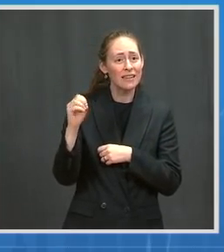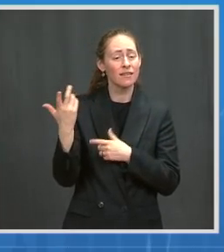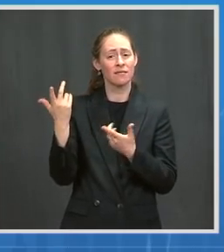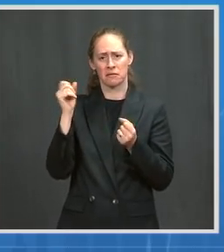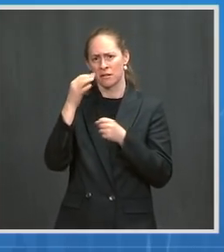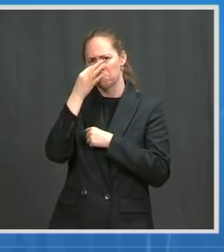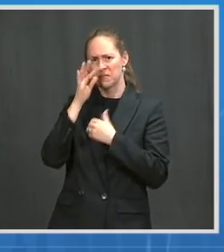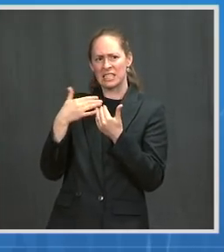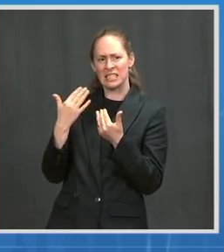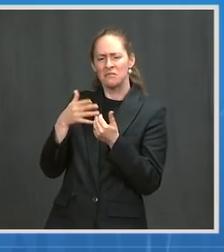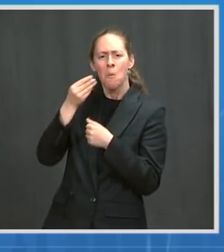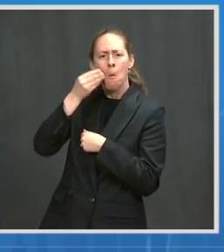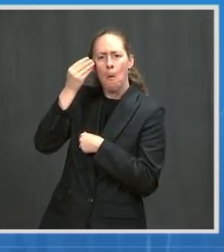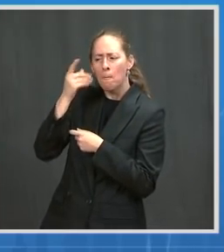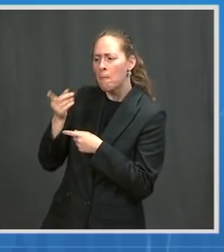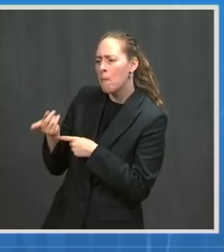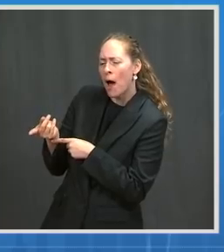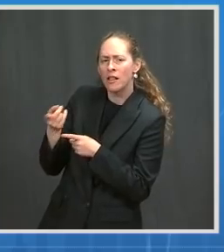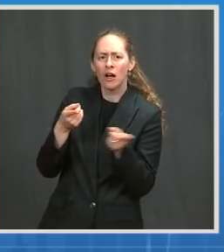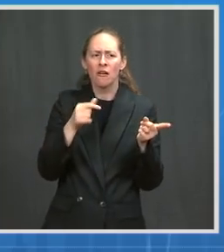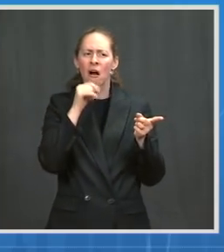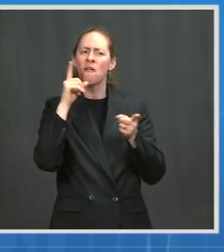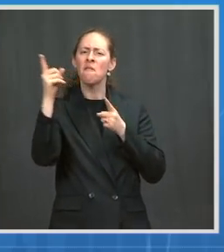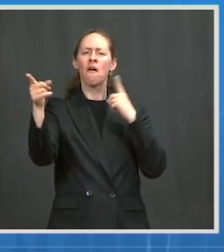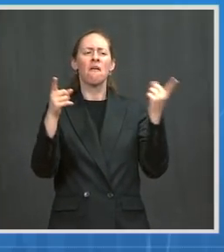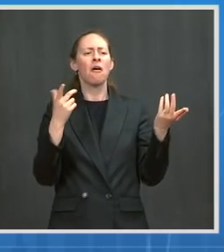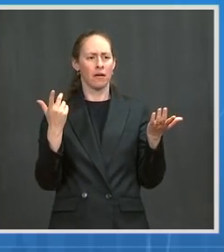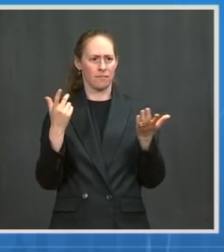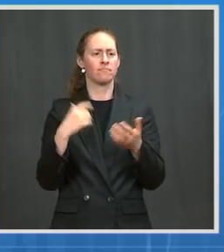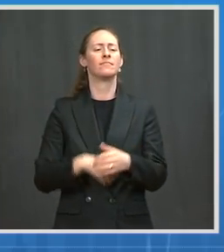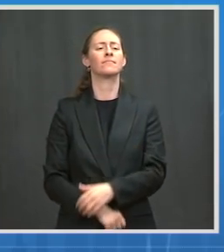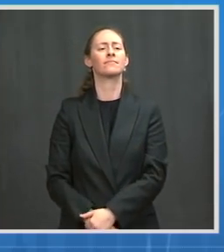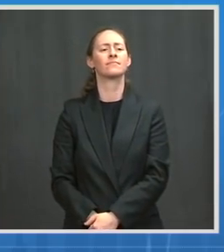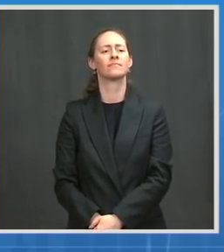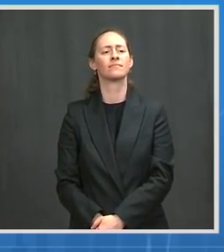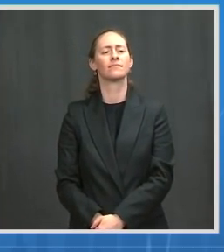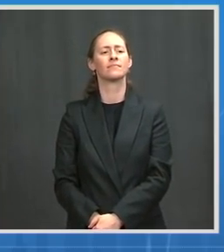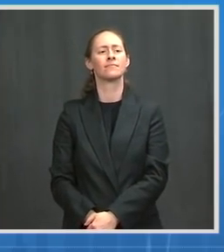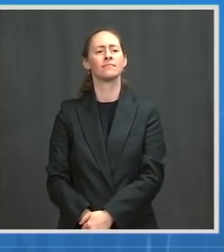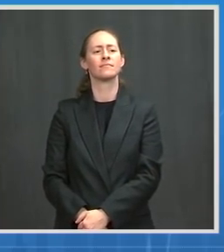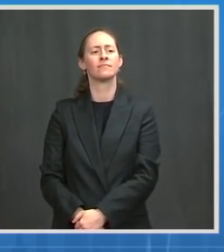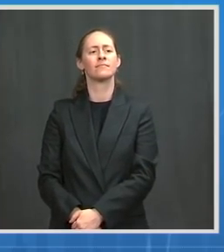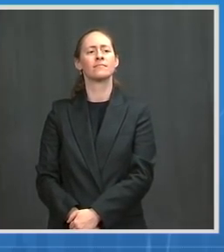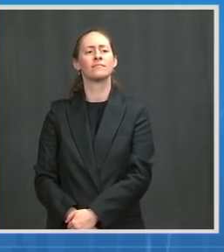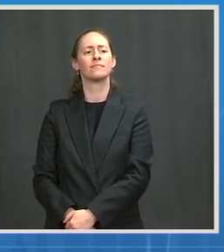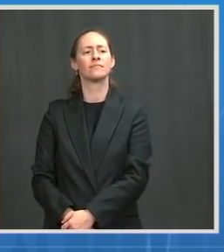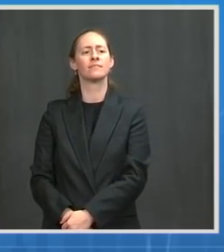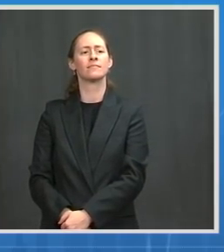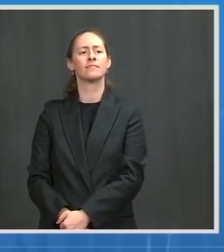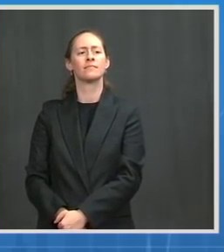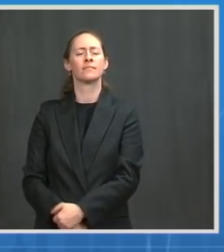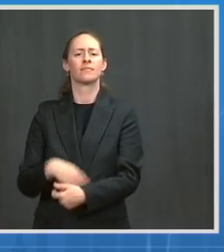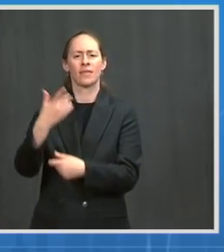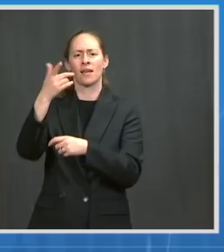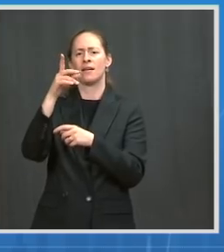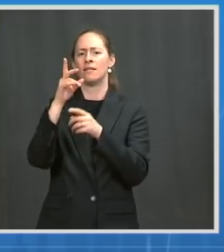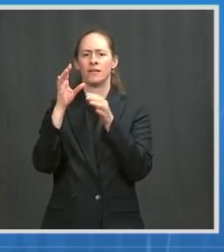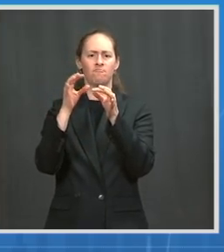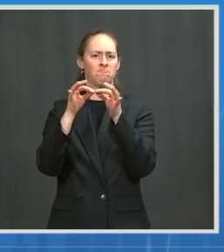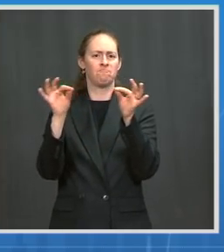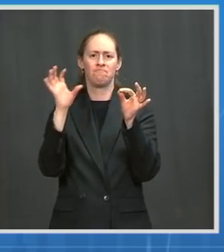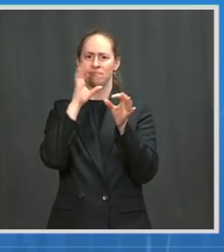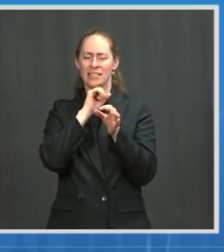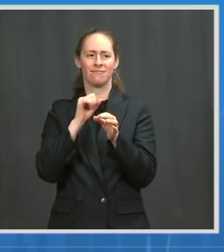near you. Remember, visit vaccinefinder.gov to find a site near you. We know that vaccination prevents